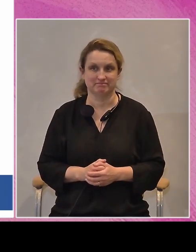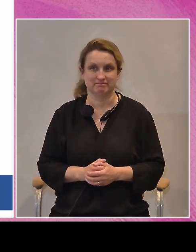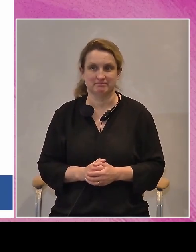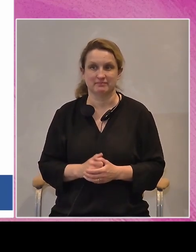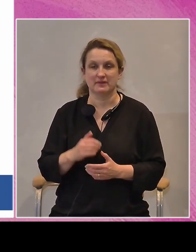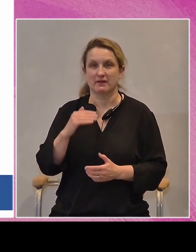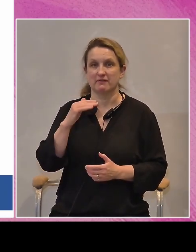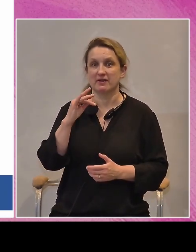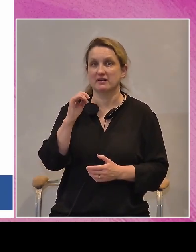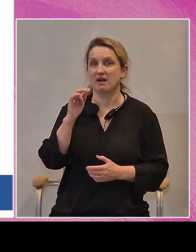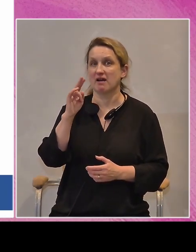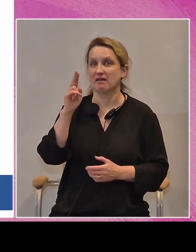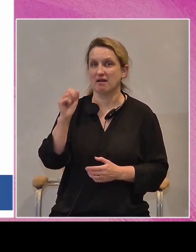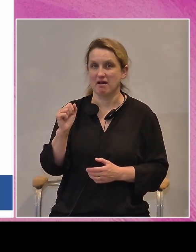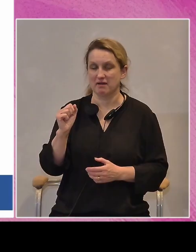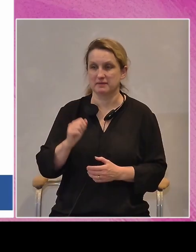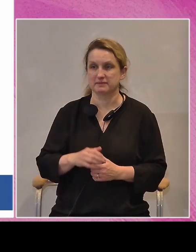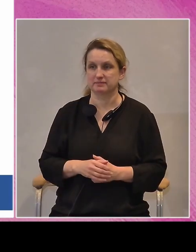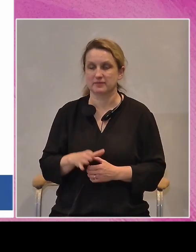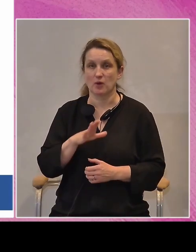8 years old today.